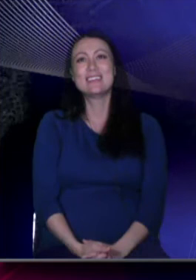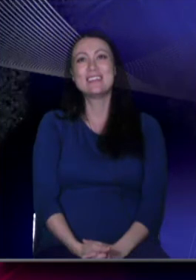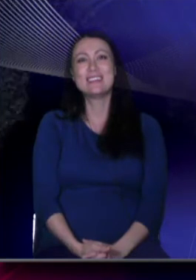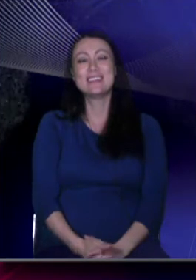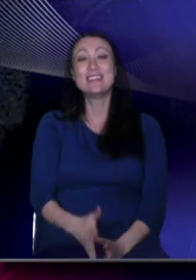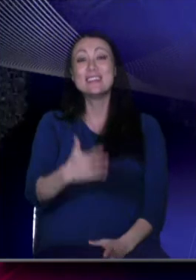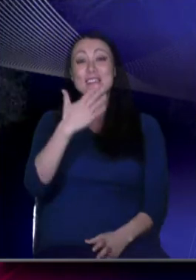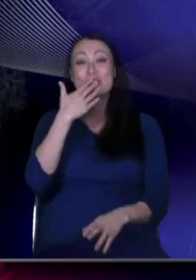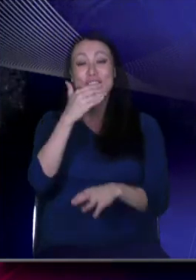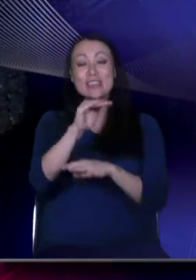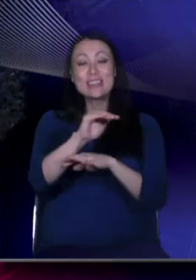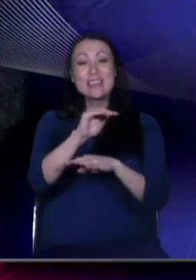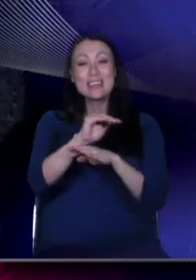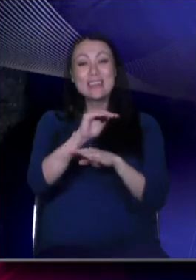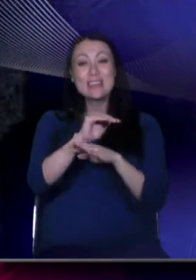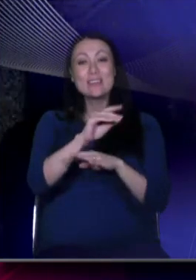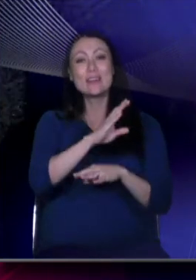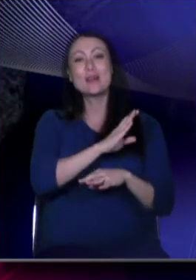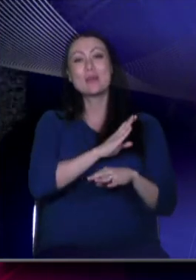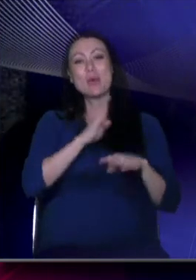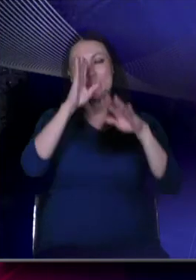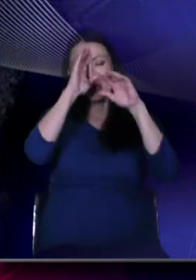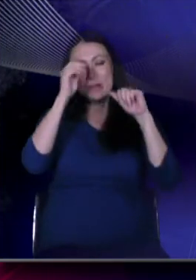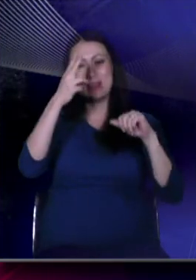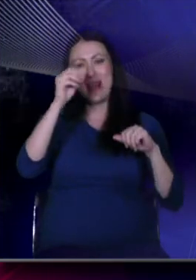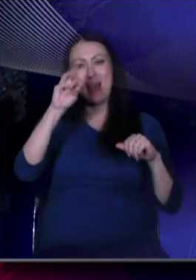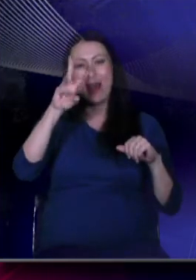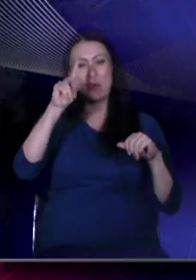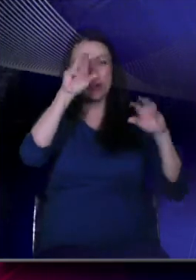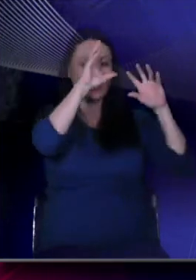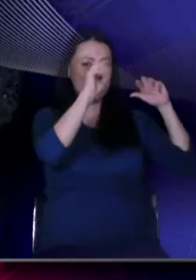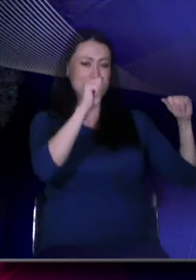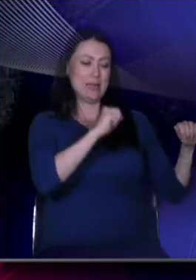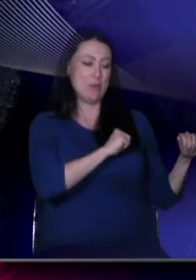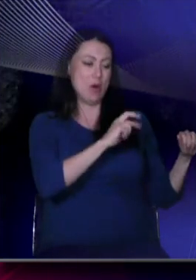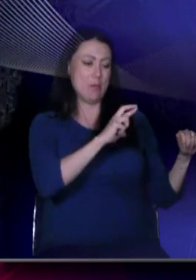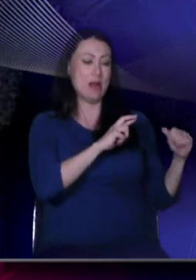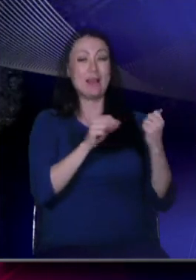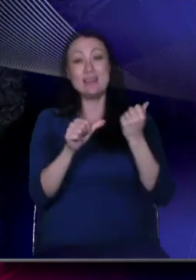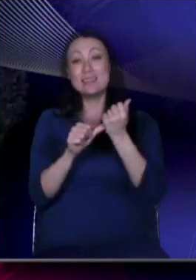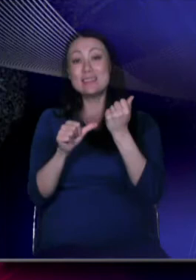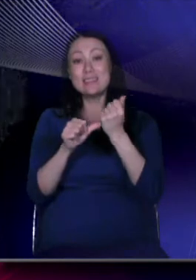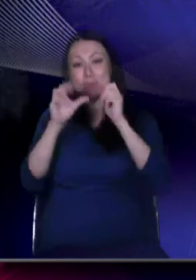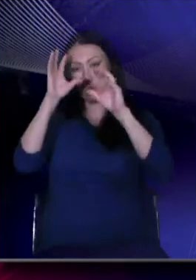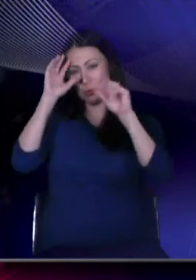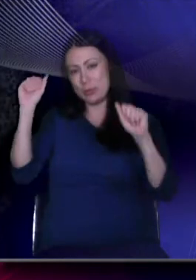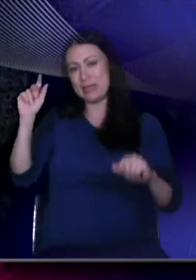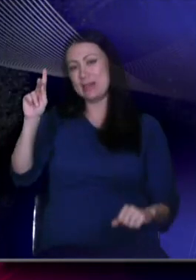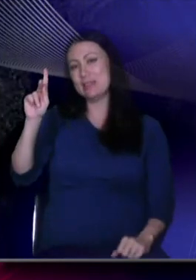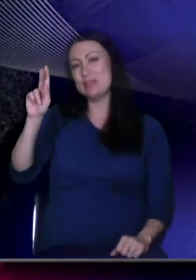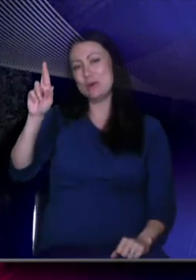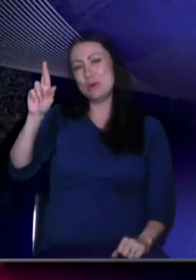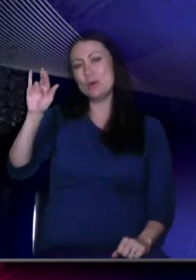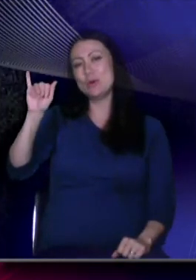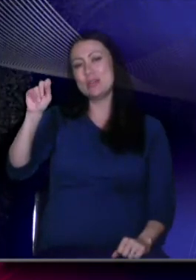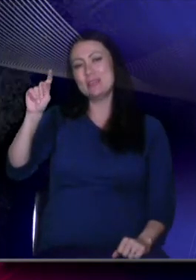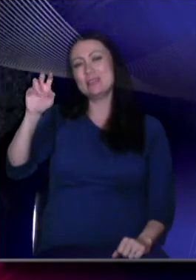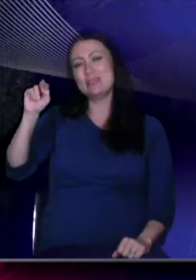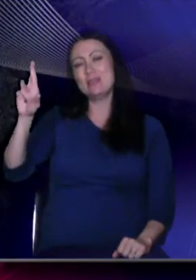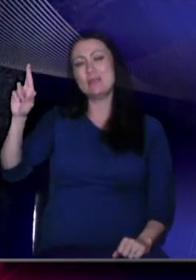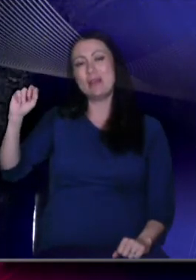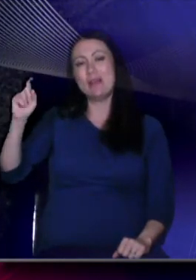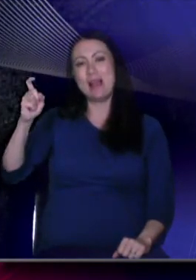Good evening, Board President Howard, Superintendent Reichman, Assistant Superintendent Rex, members of the board,